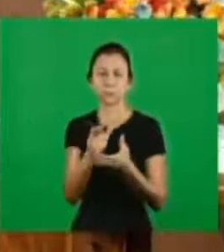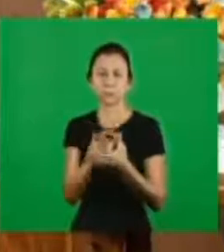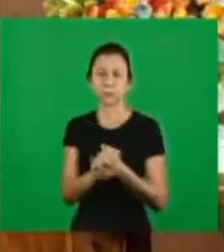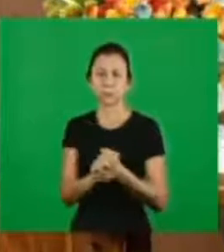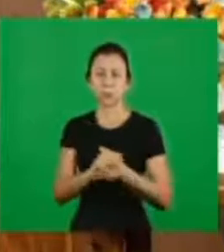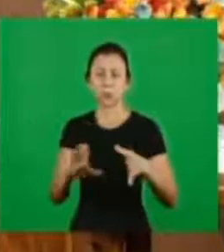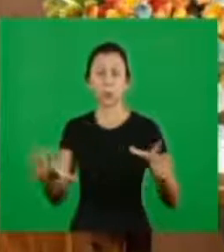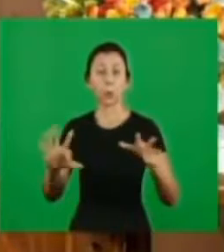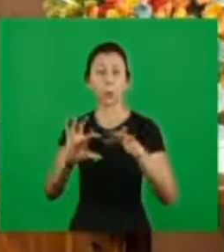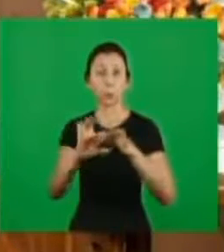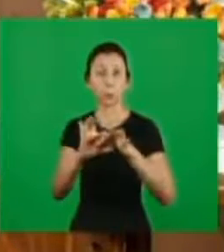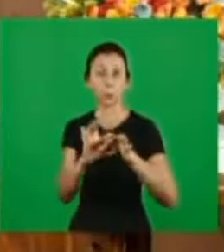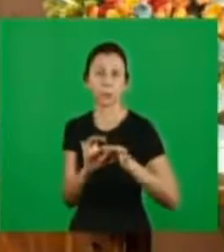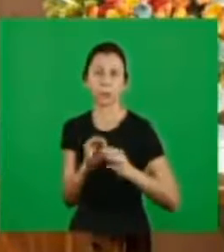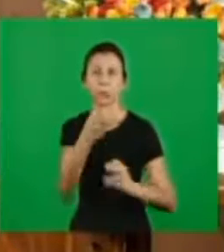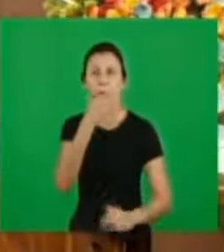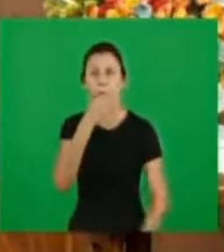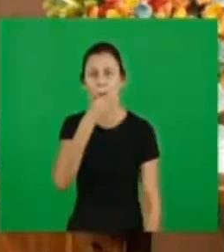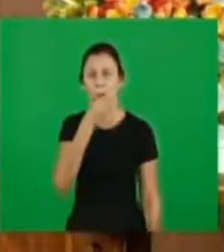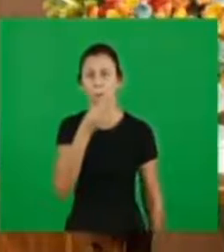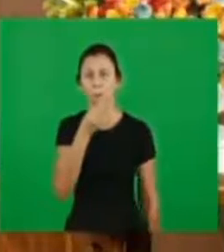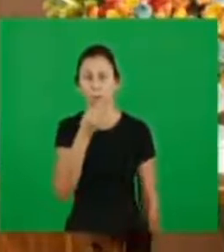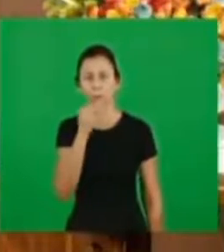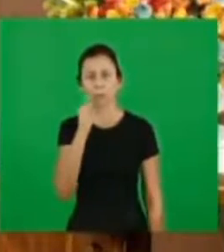was distorted. The Constantine